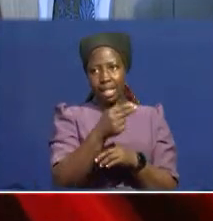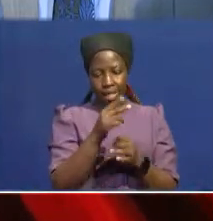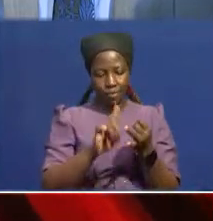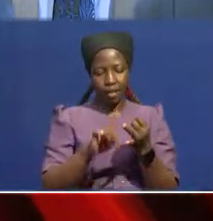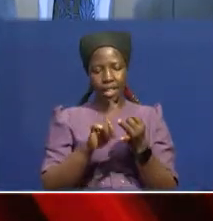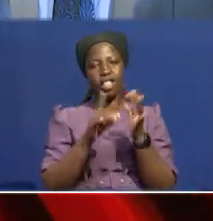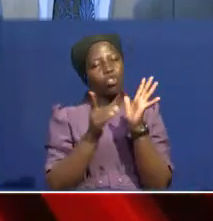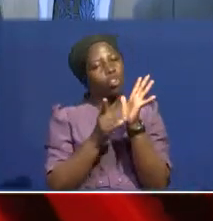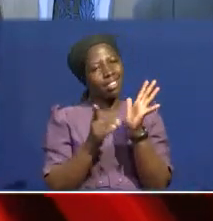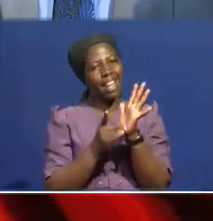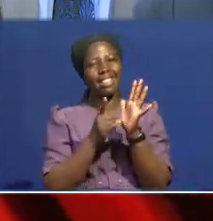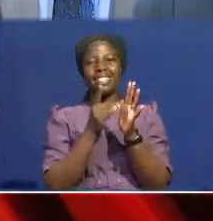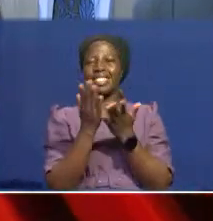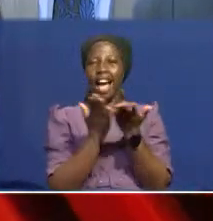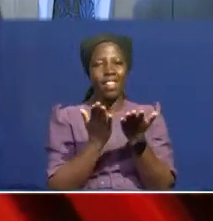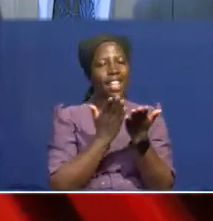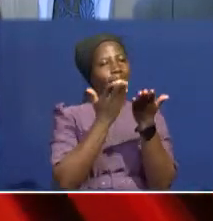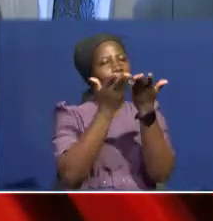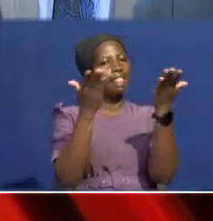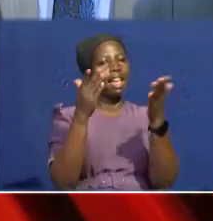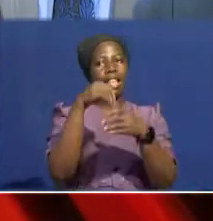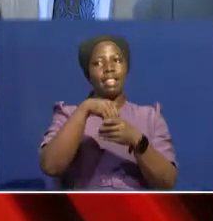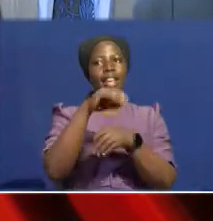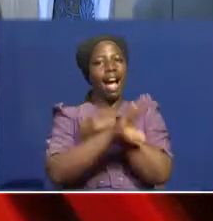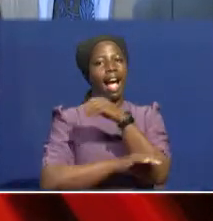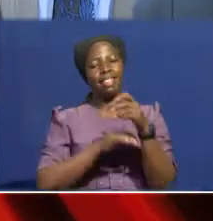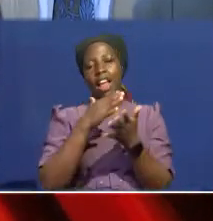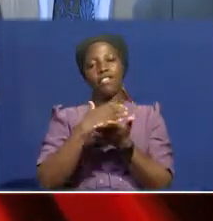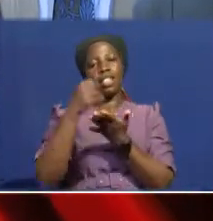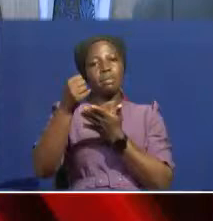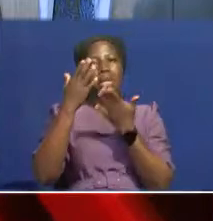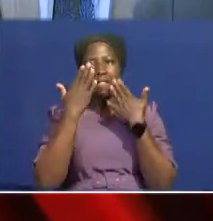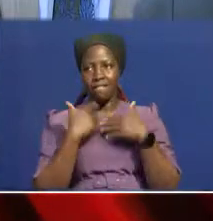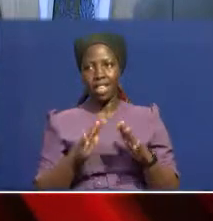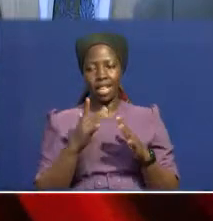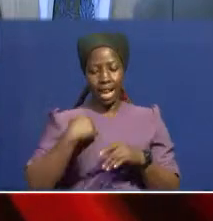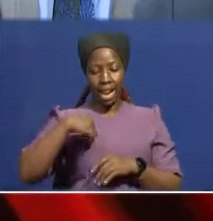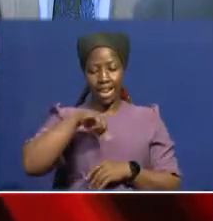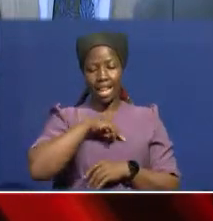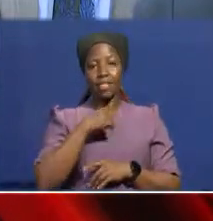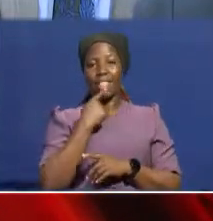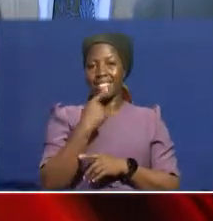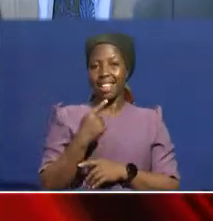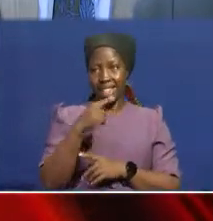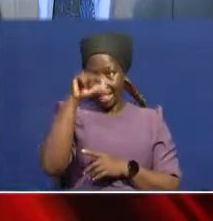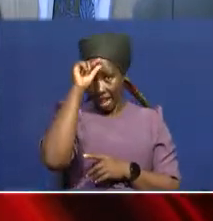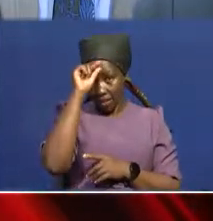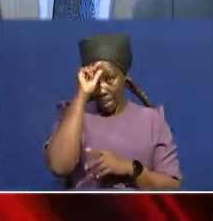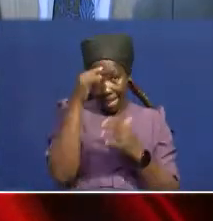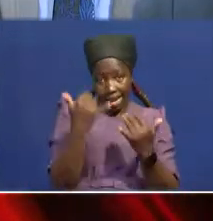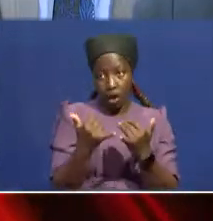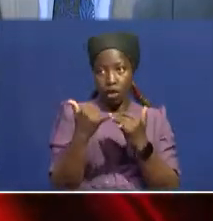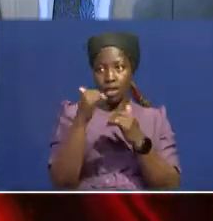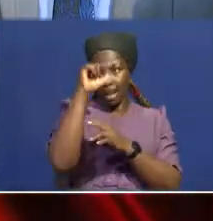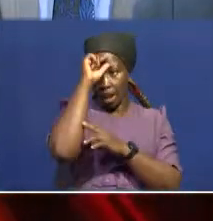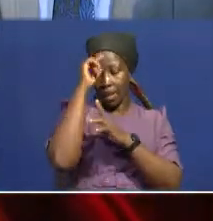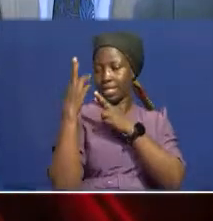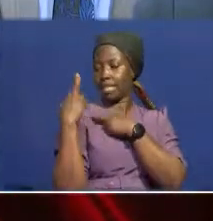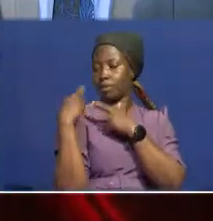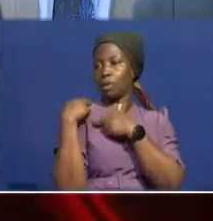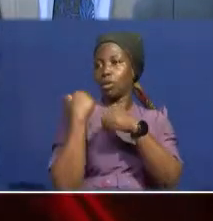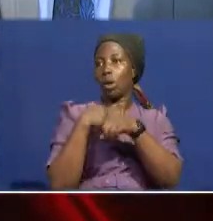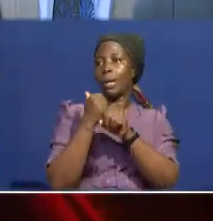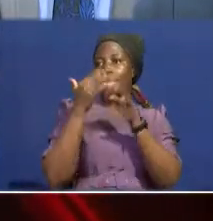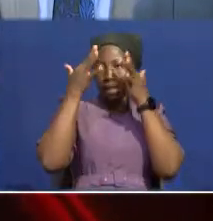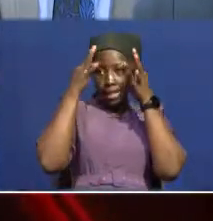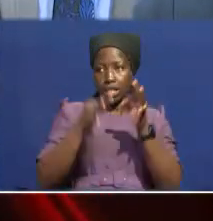by doctors across the country are in a halt. Yes. And we are saying we are joining the government. So it's upon the government to make the decision to